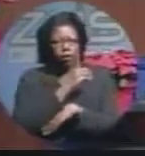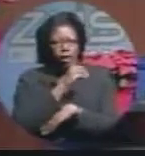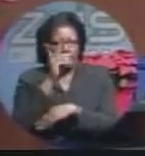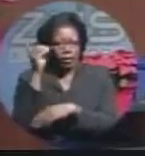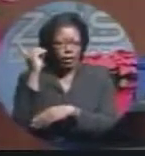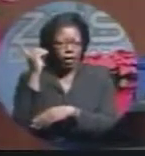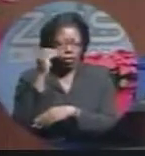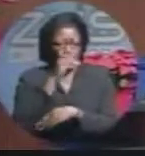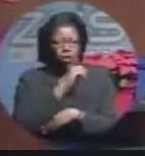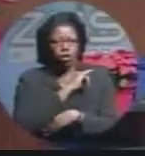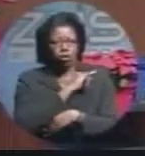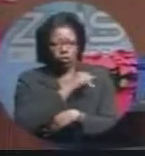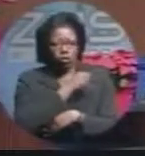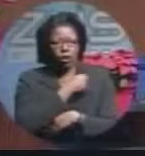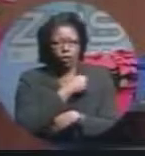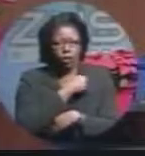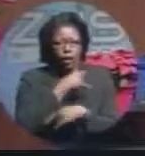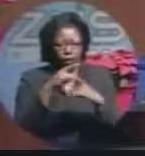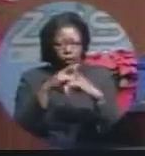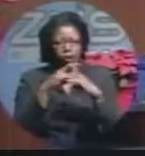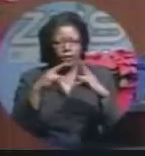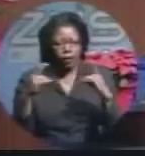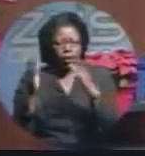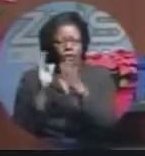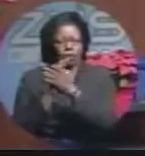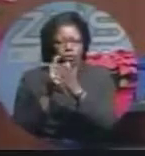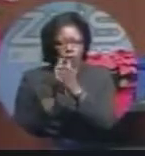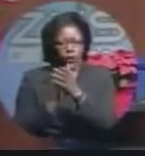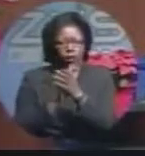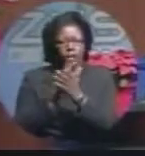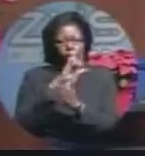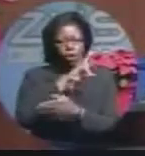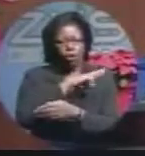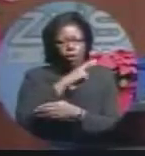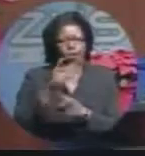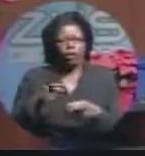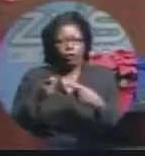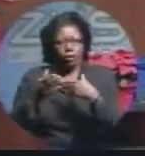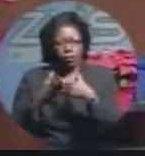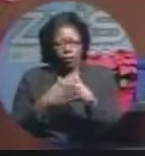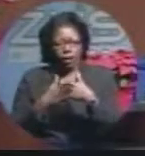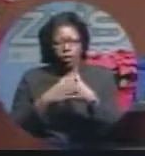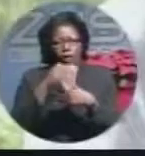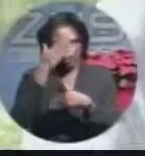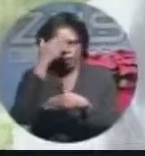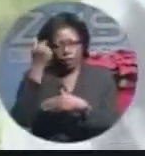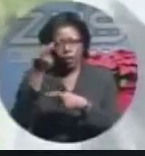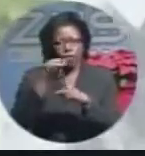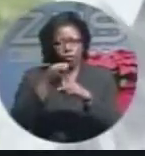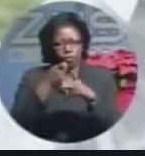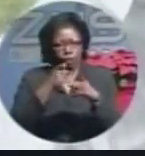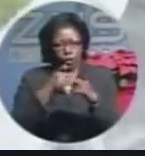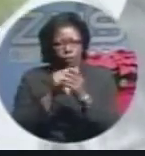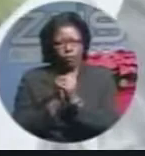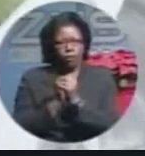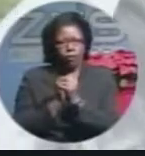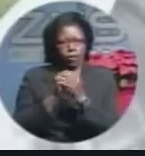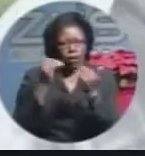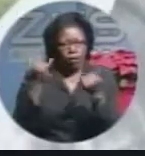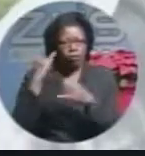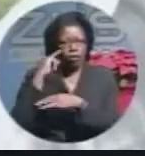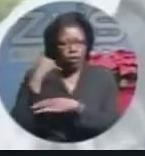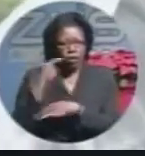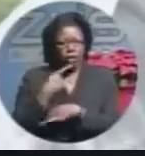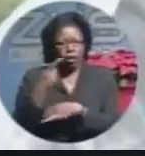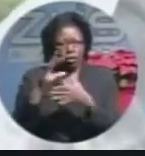at the junior golf camp, and he applauded Roe for giving back and not forgetting where she came from. People like Georgette that tell the story